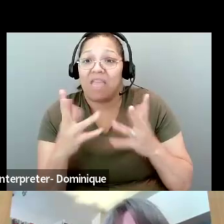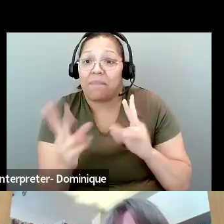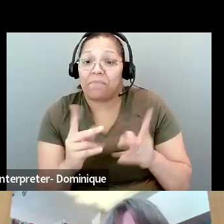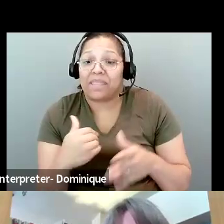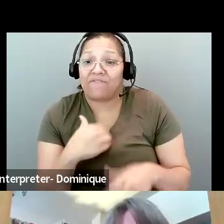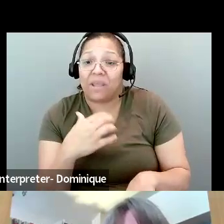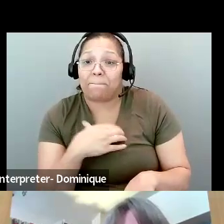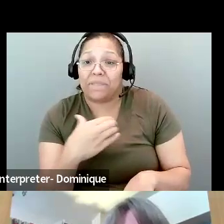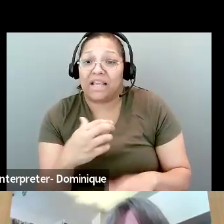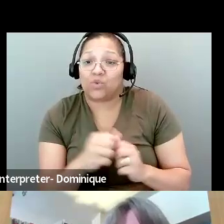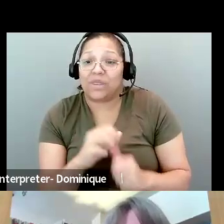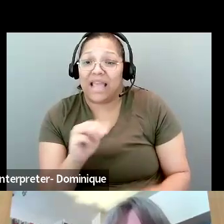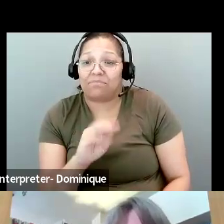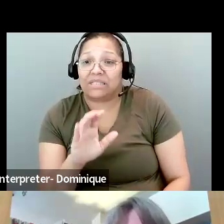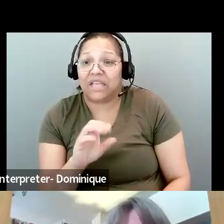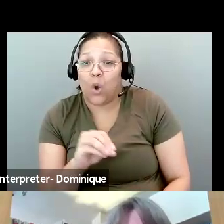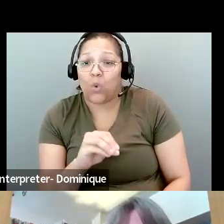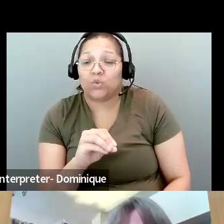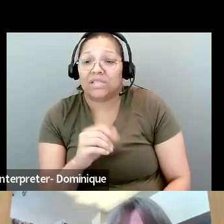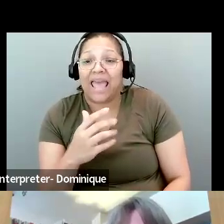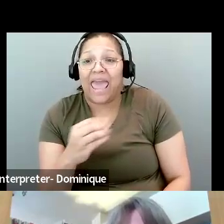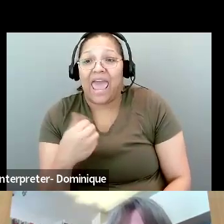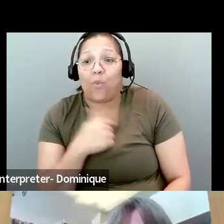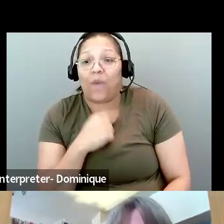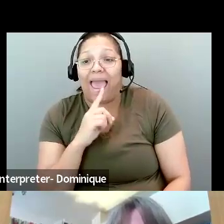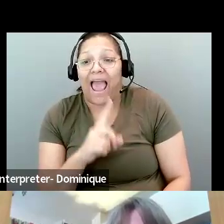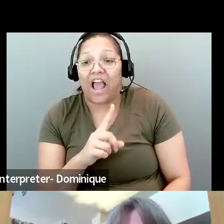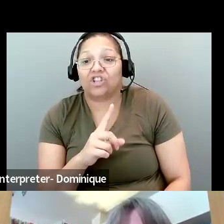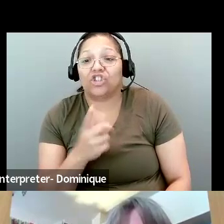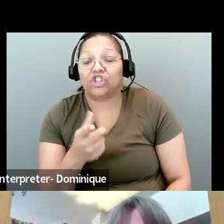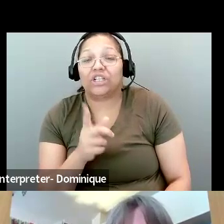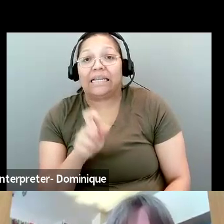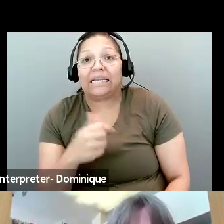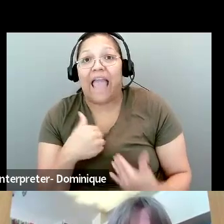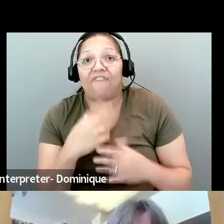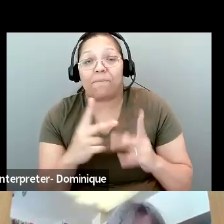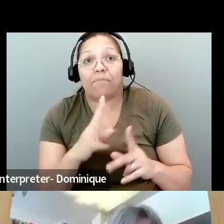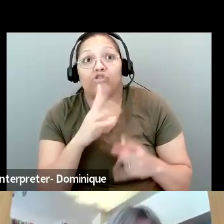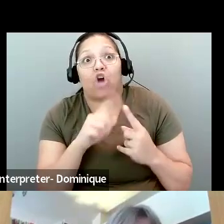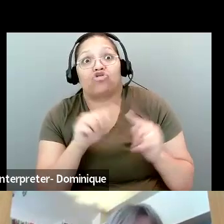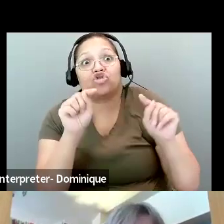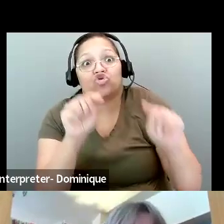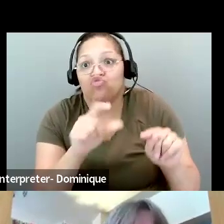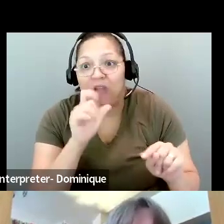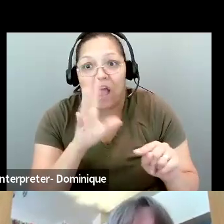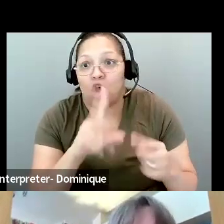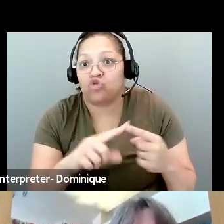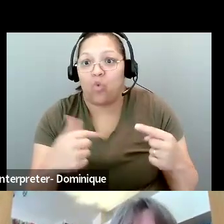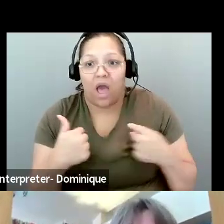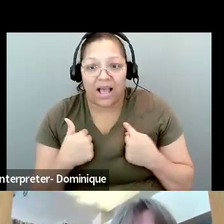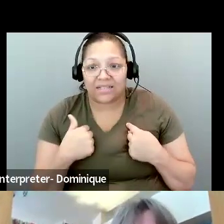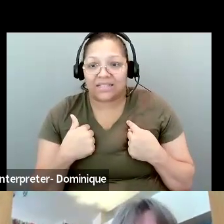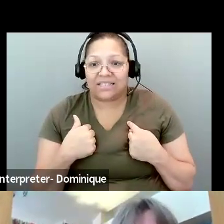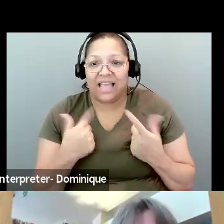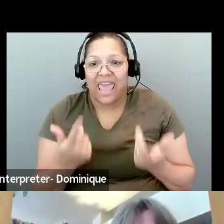the MCOs, and it's like we need to actually have the people talk to you, not talk to us. And they're like, we don't want to talk